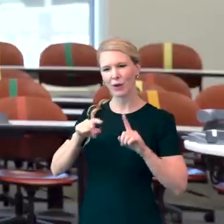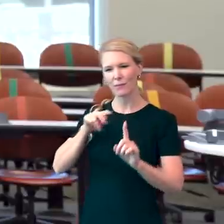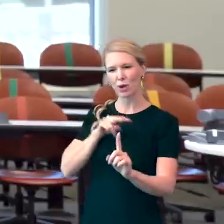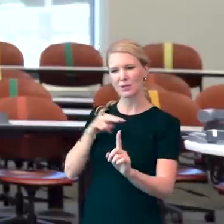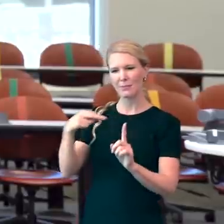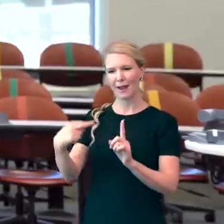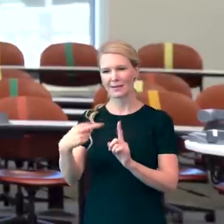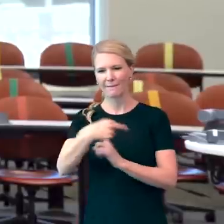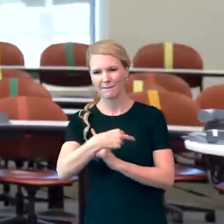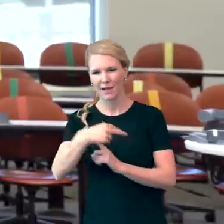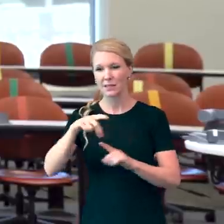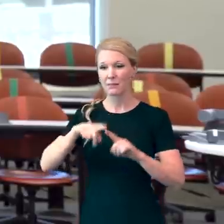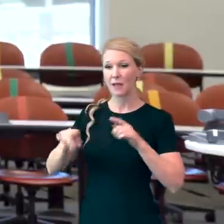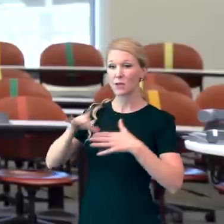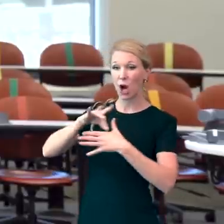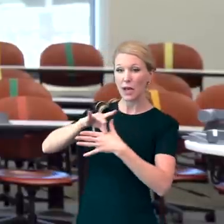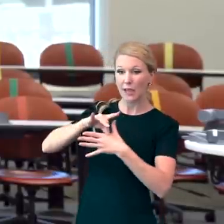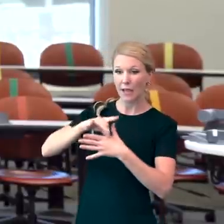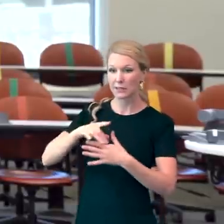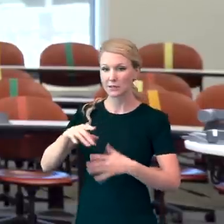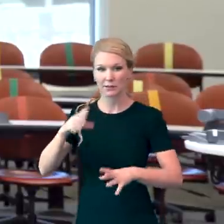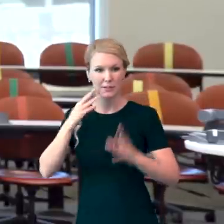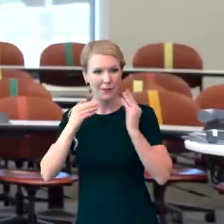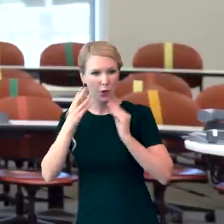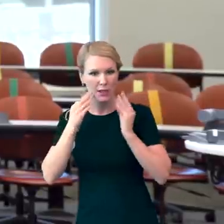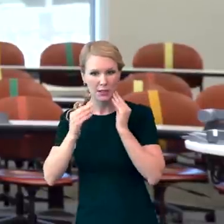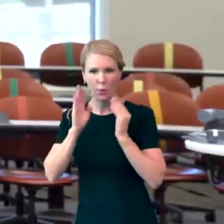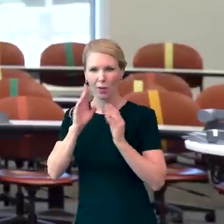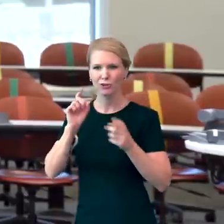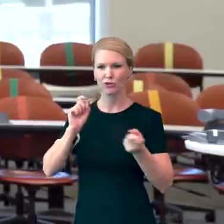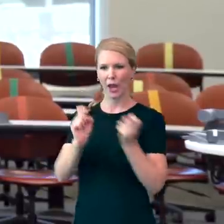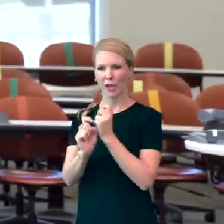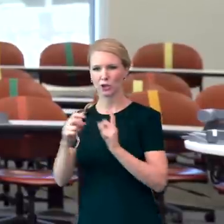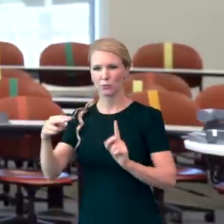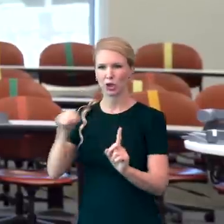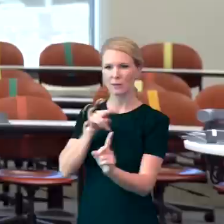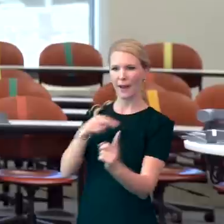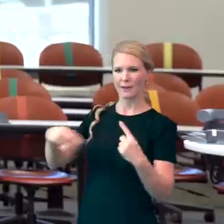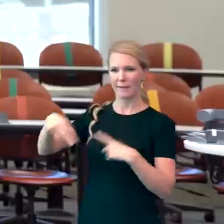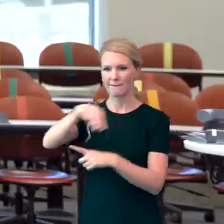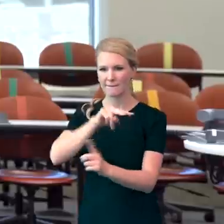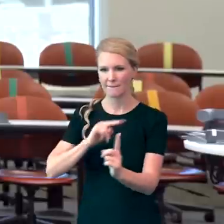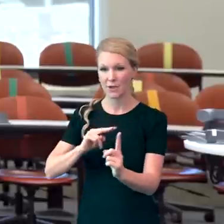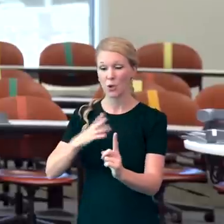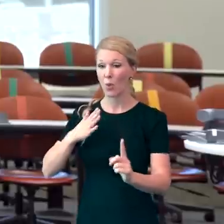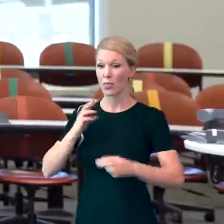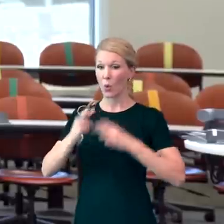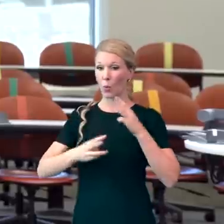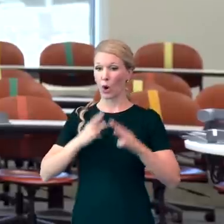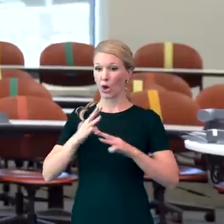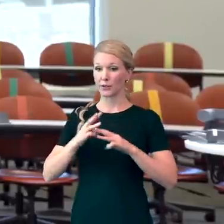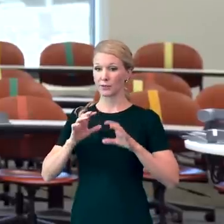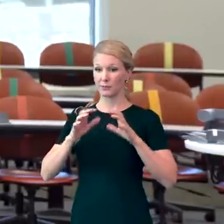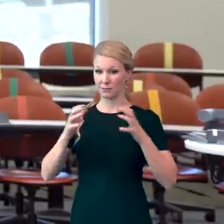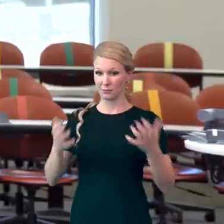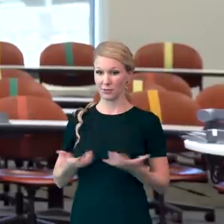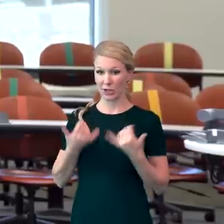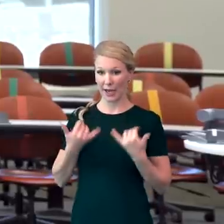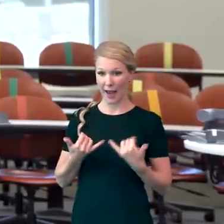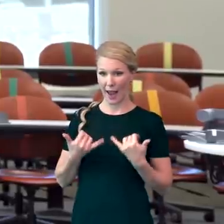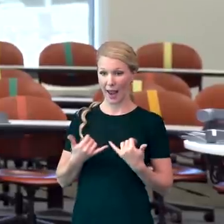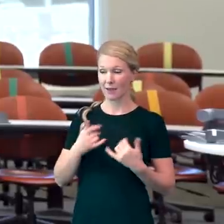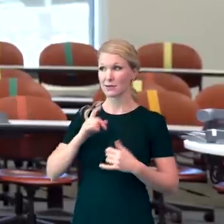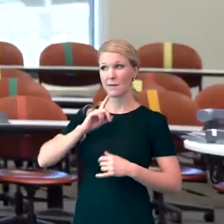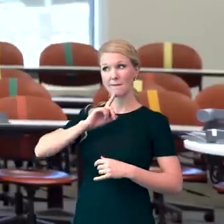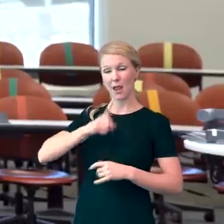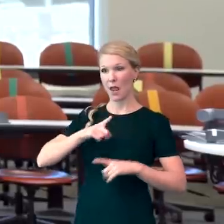different people, depending on context, perspective, experience. And I can tell you, the world that I live in today is